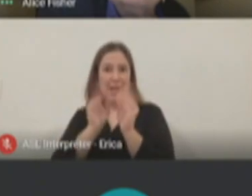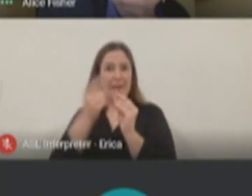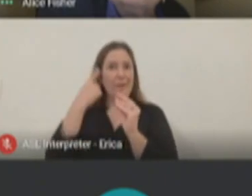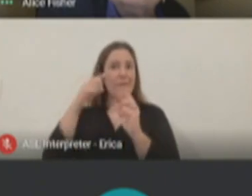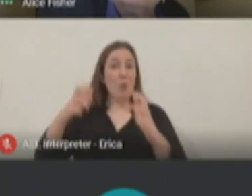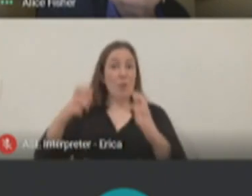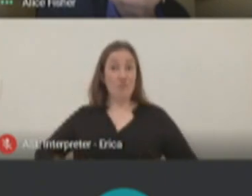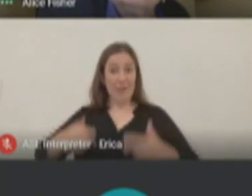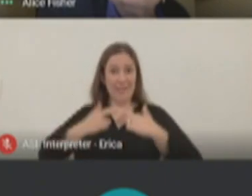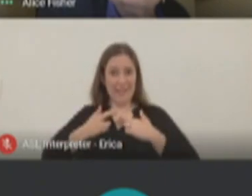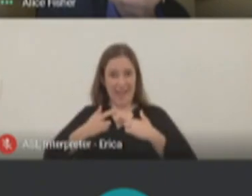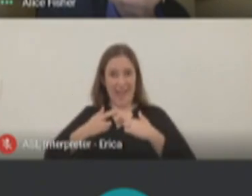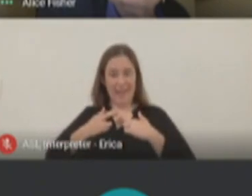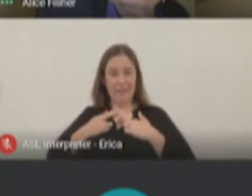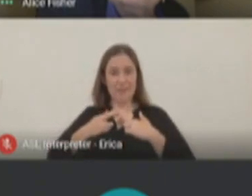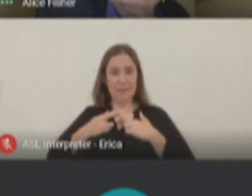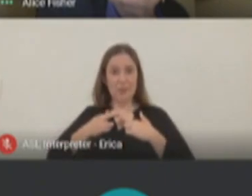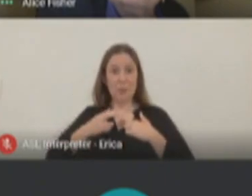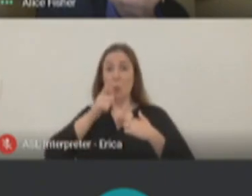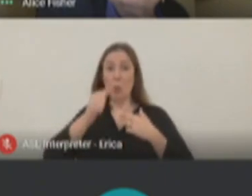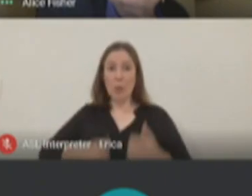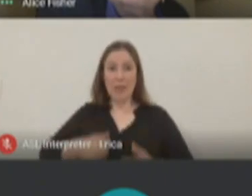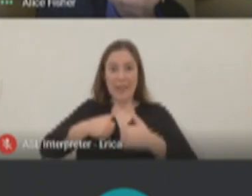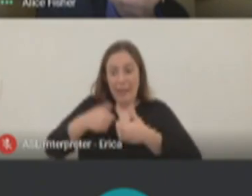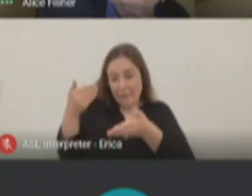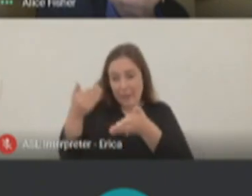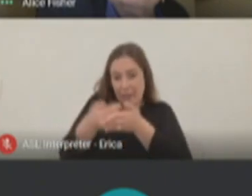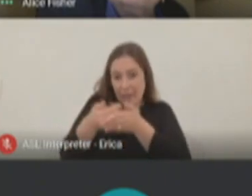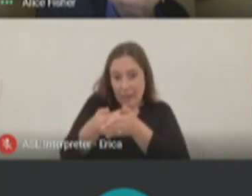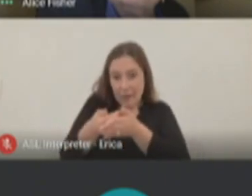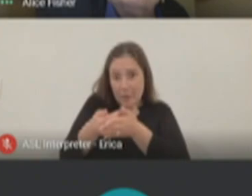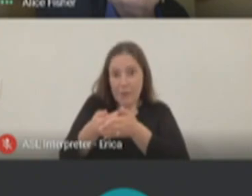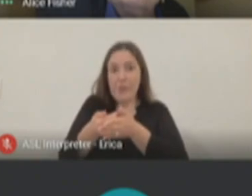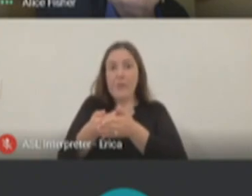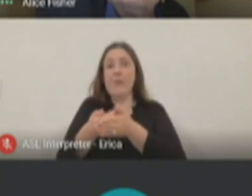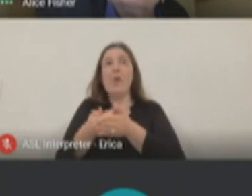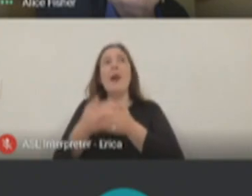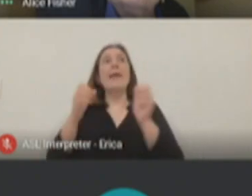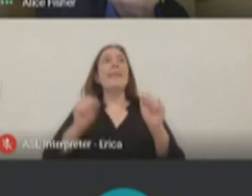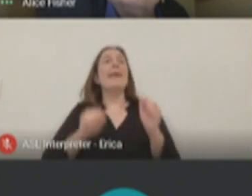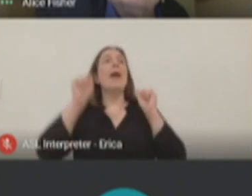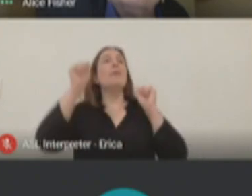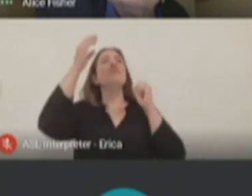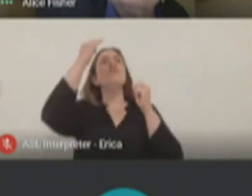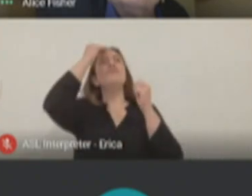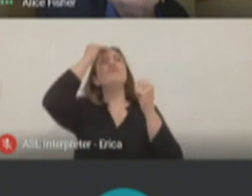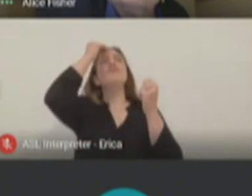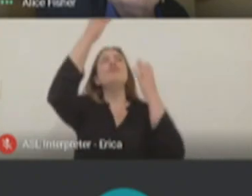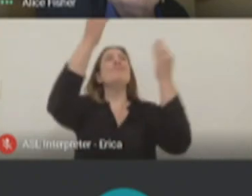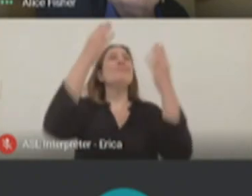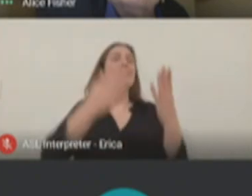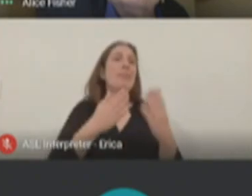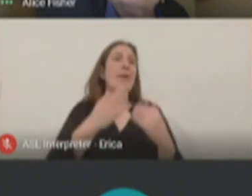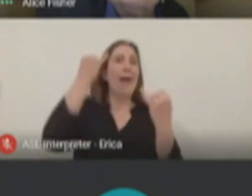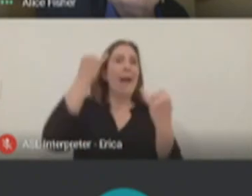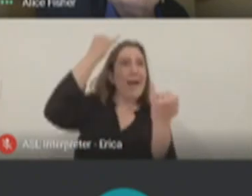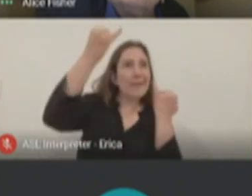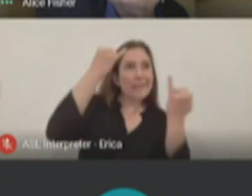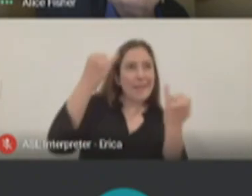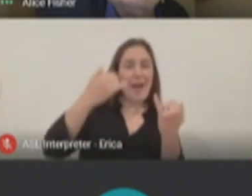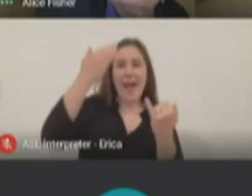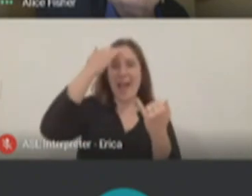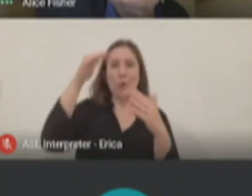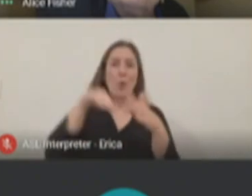residents who live nearby and see what their ideas are, because I know accessibility changes throughout